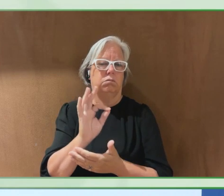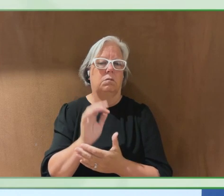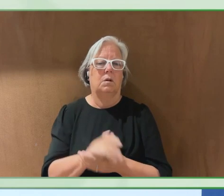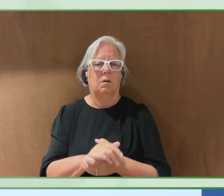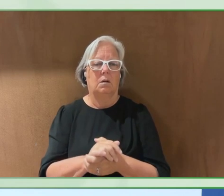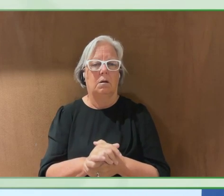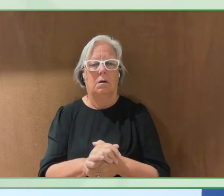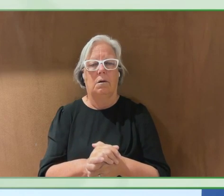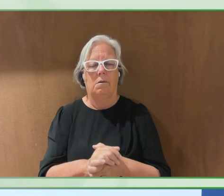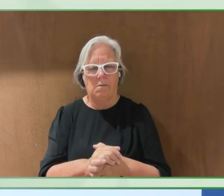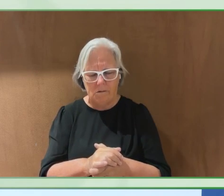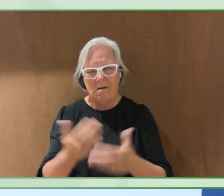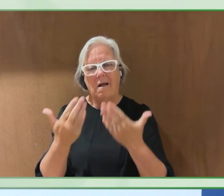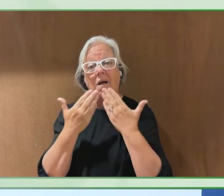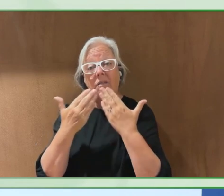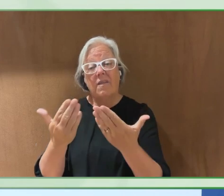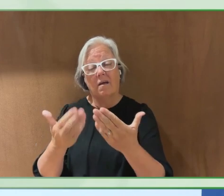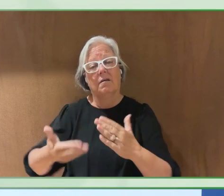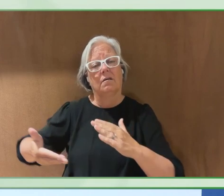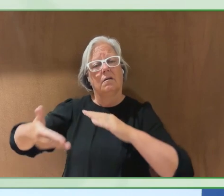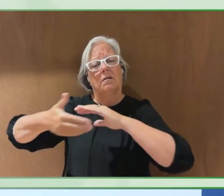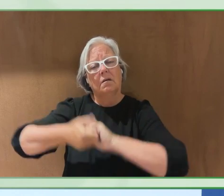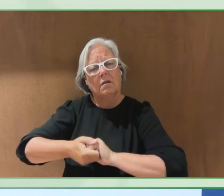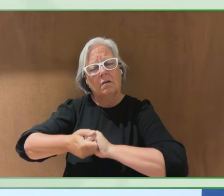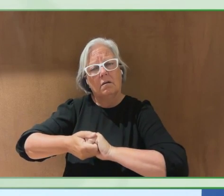Thanks to the cooperation with Foundation,